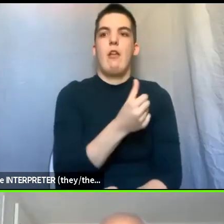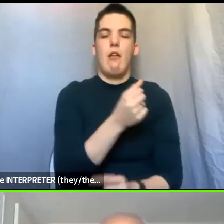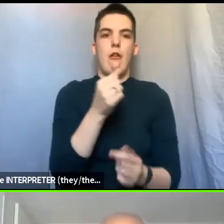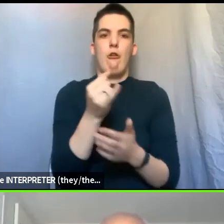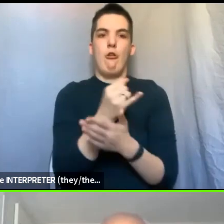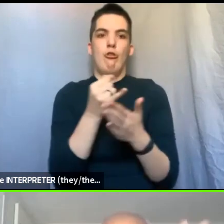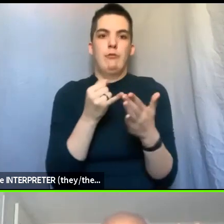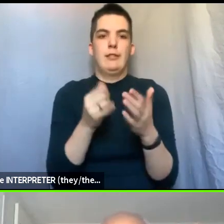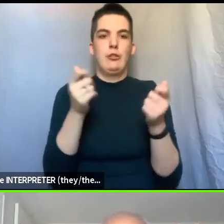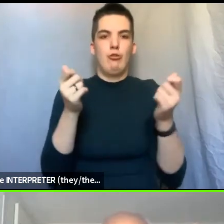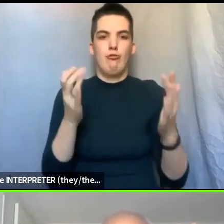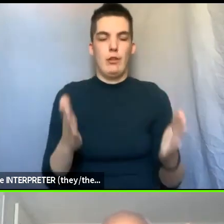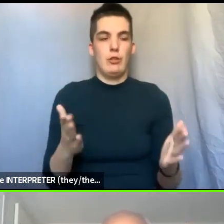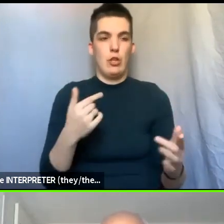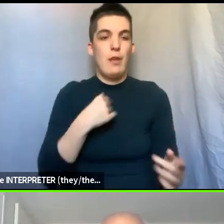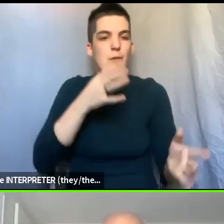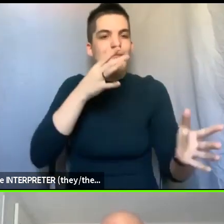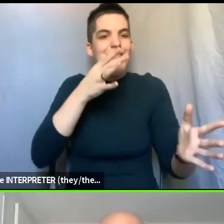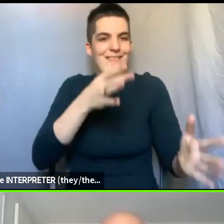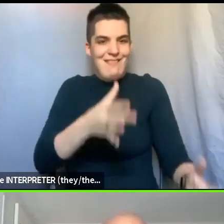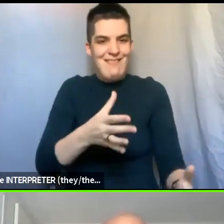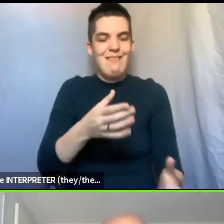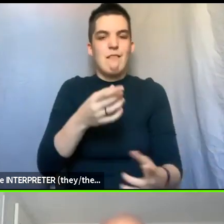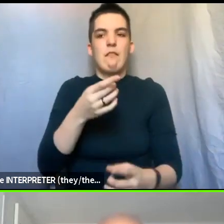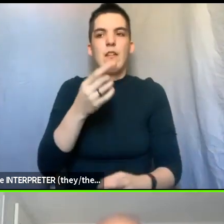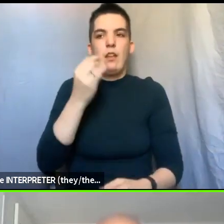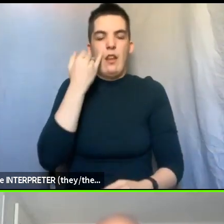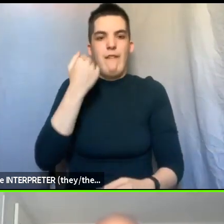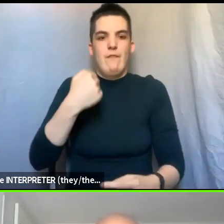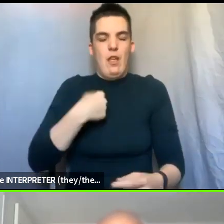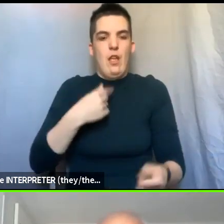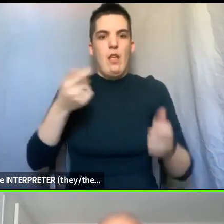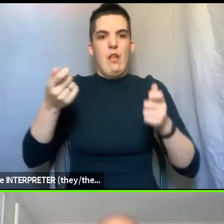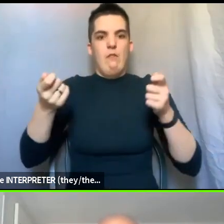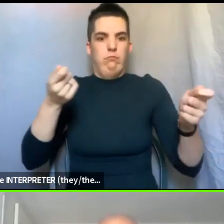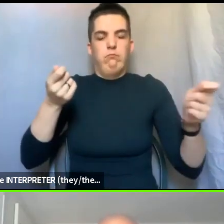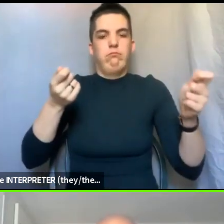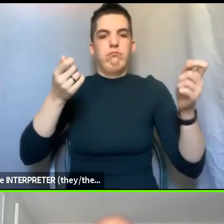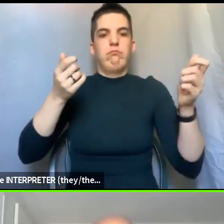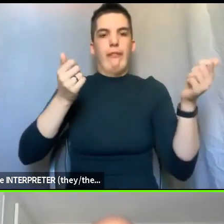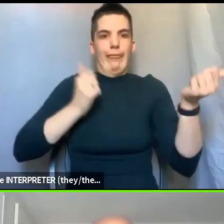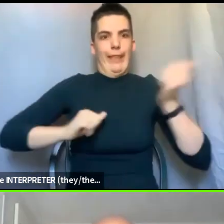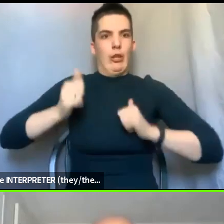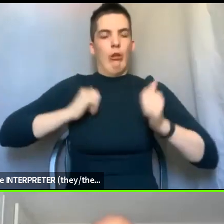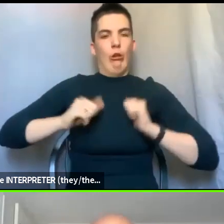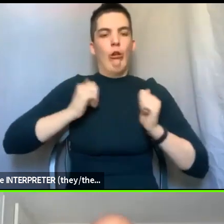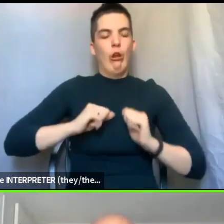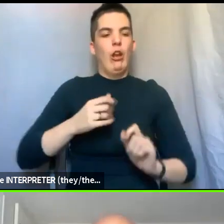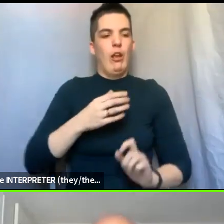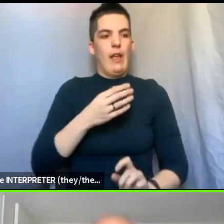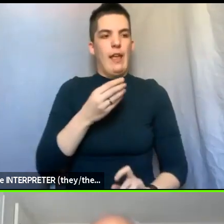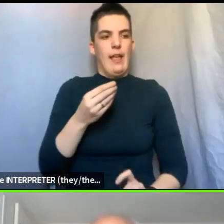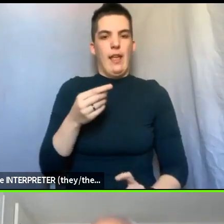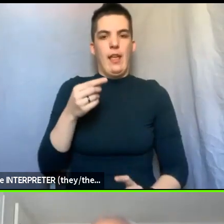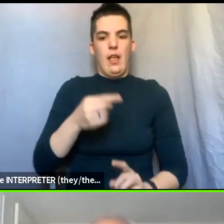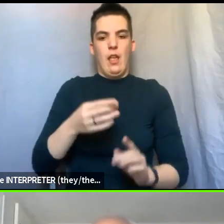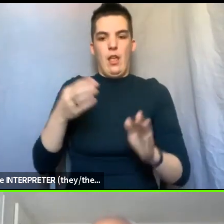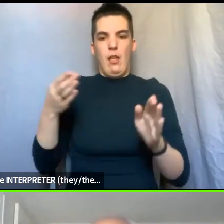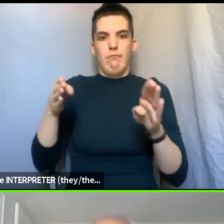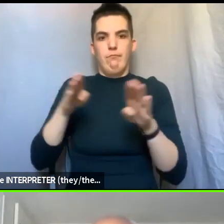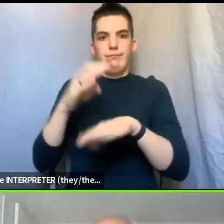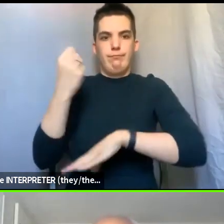running a theater right now. But over the weeks, I've suddenly started to think of it